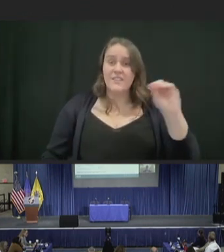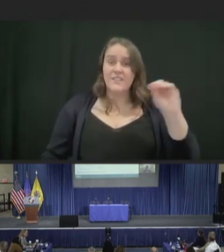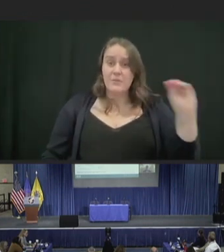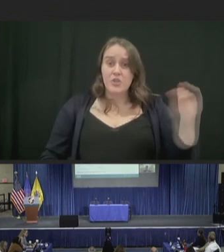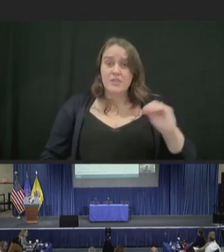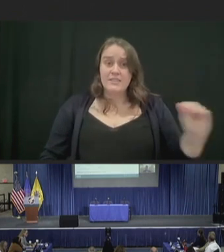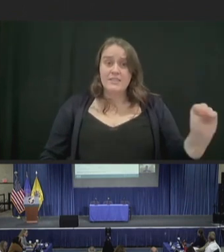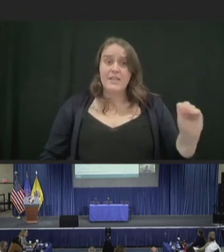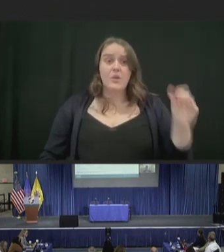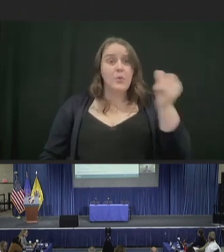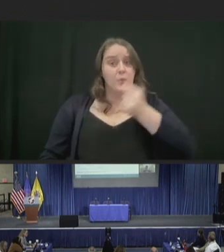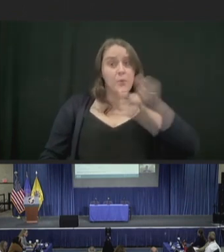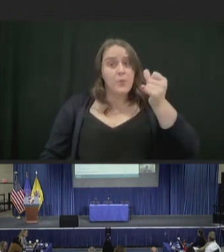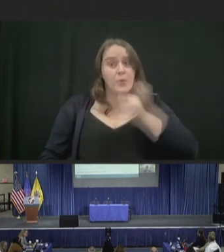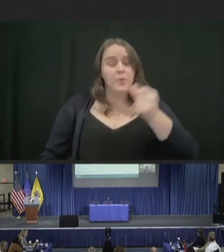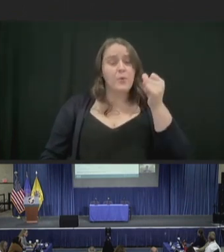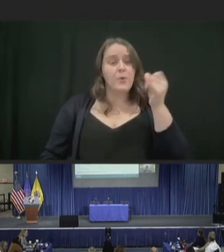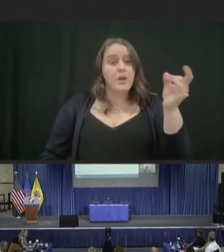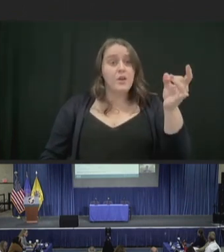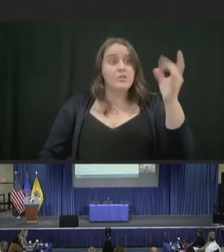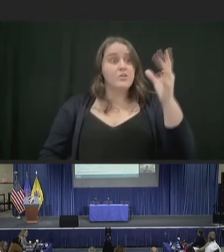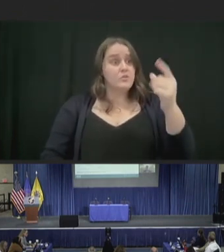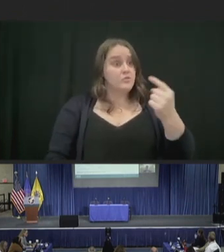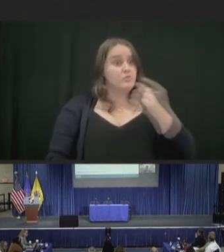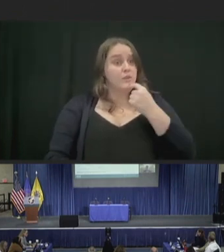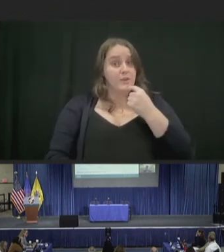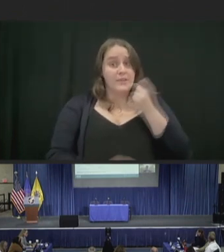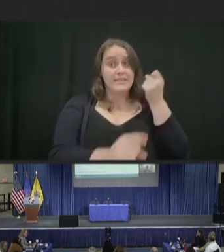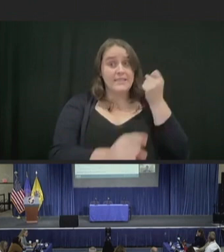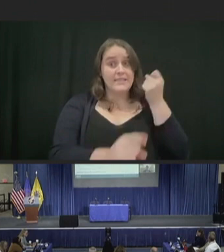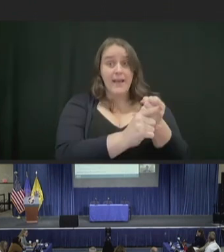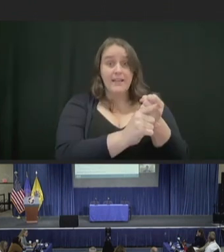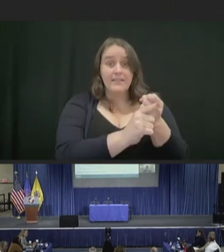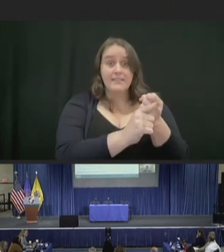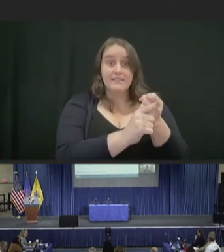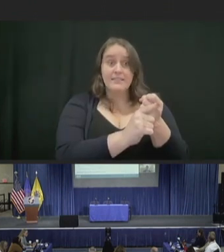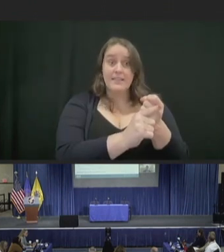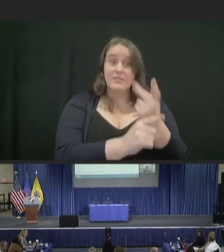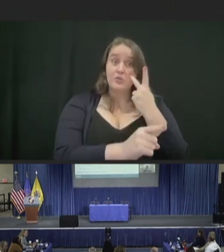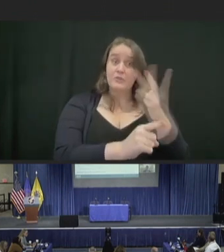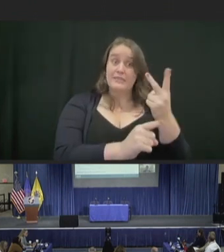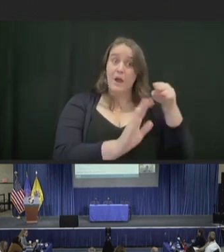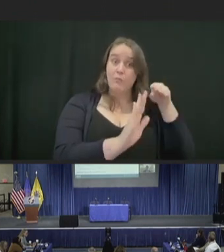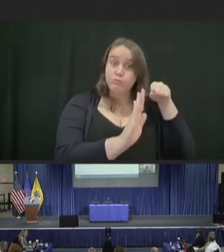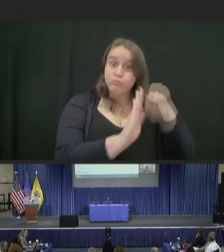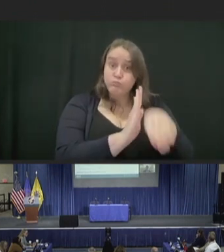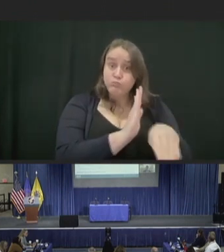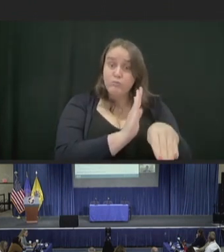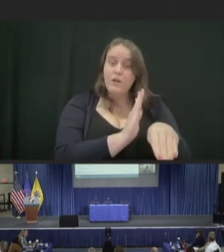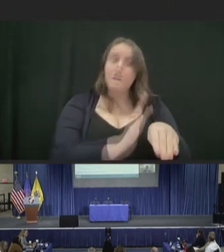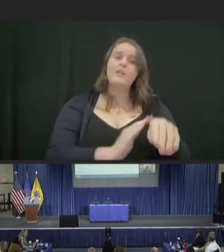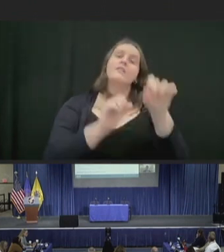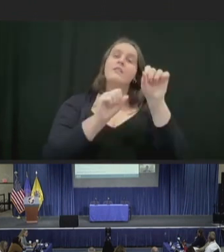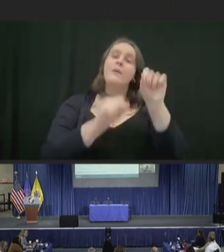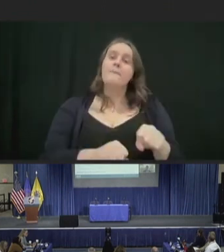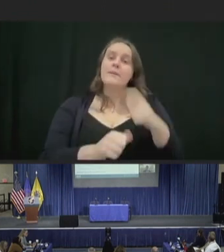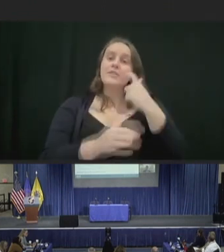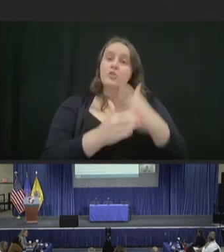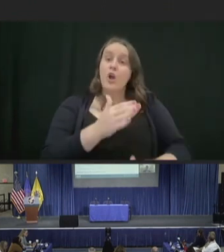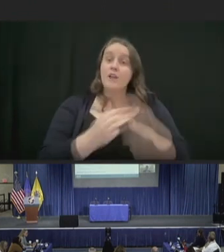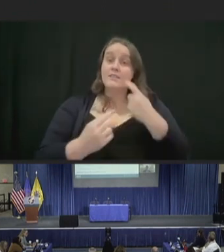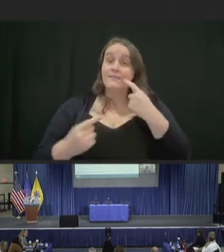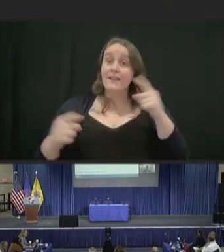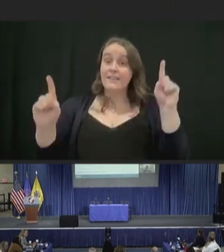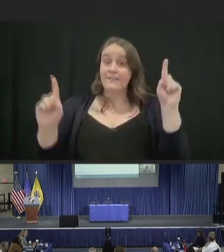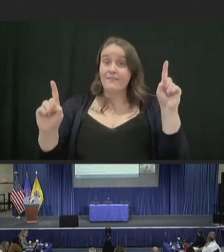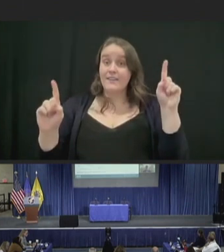dramatic impact on HIV as modeled on the left, and the potential cost effectiveness